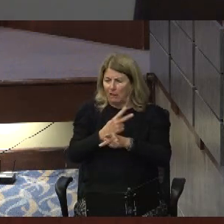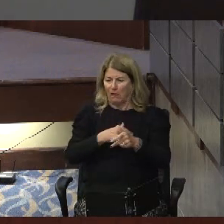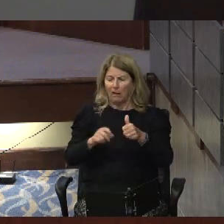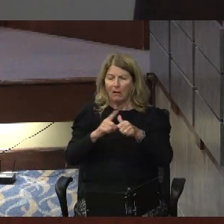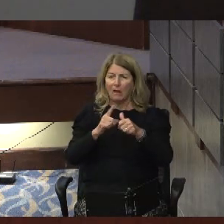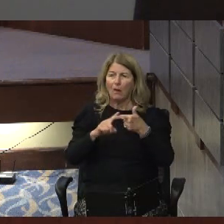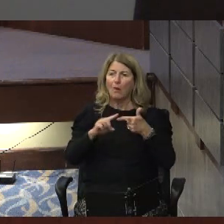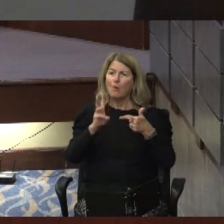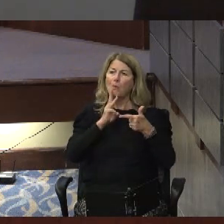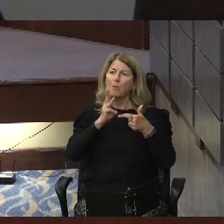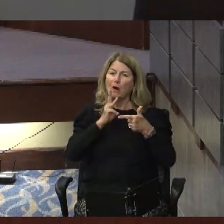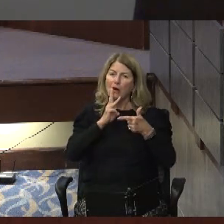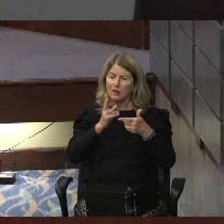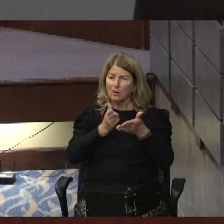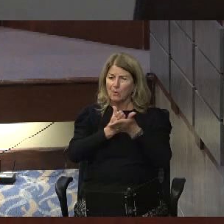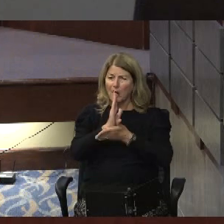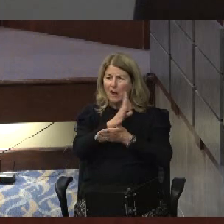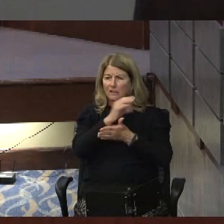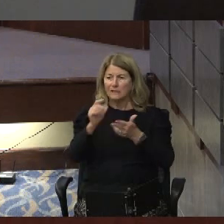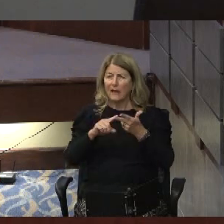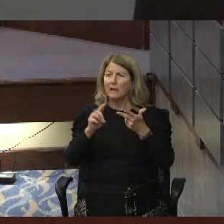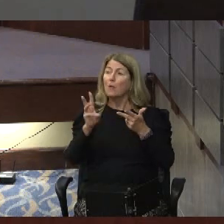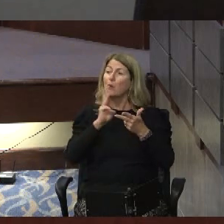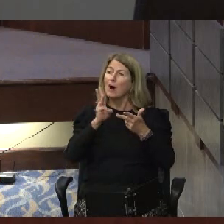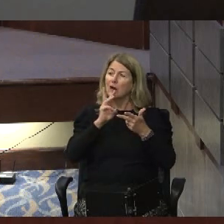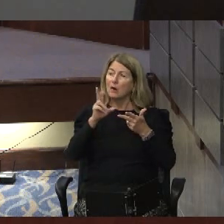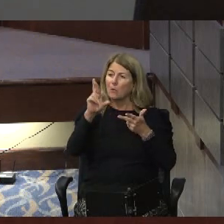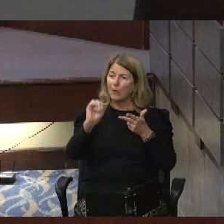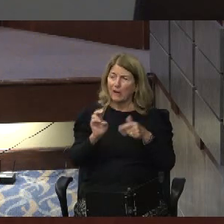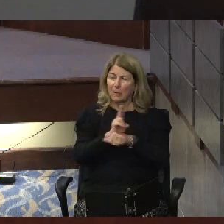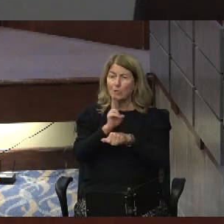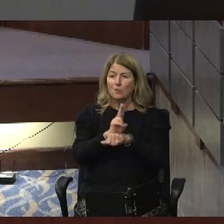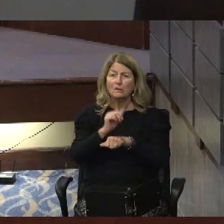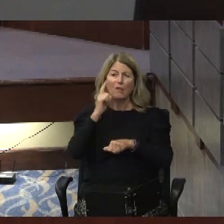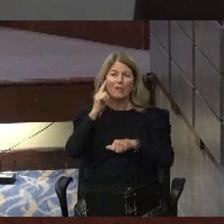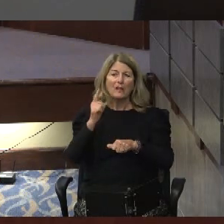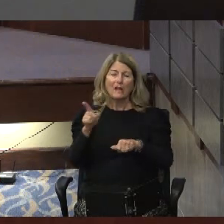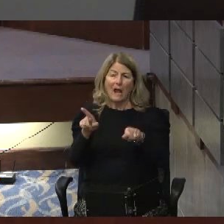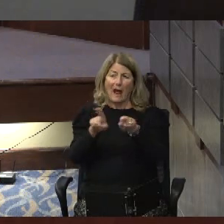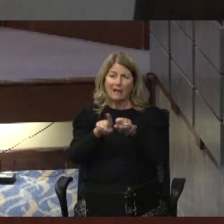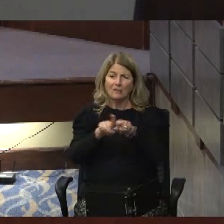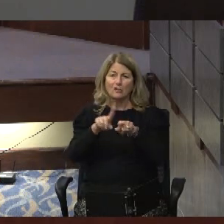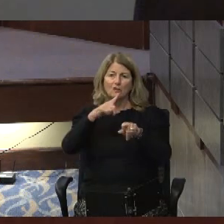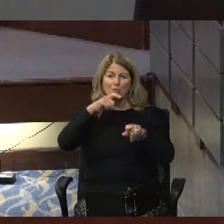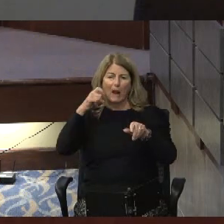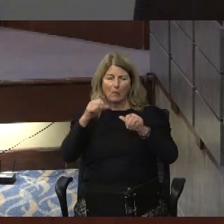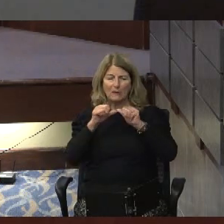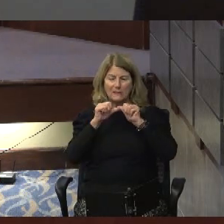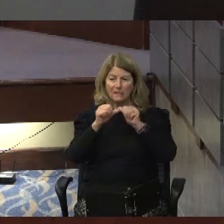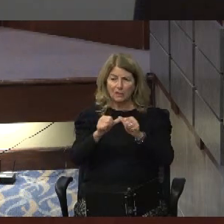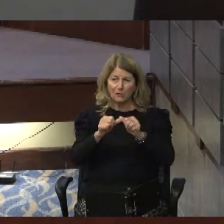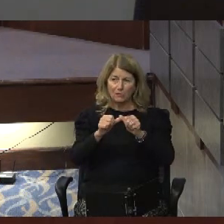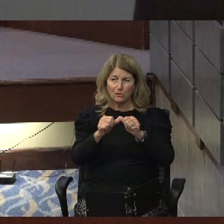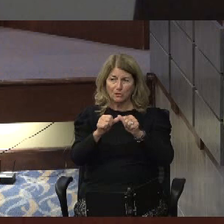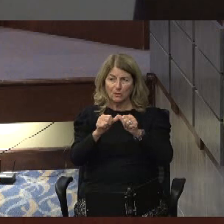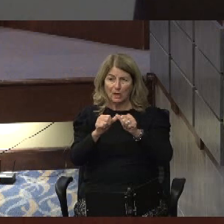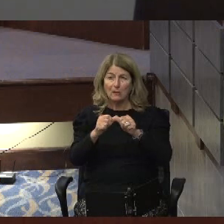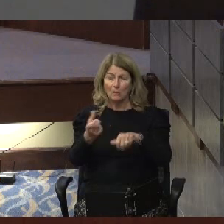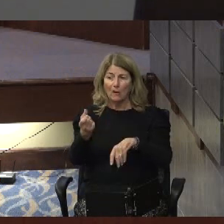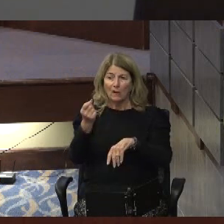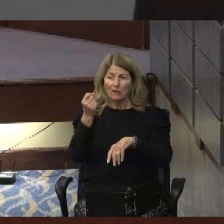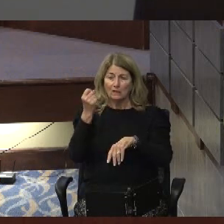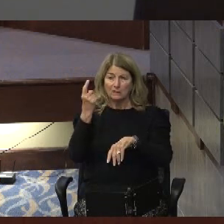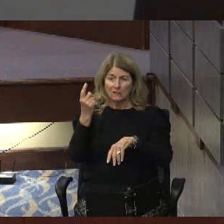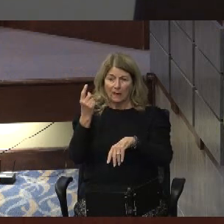mobilizing other water rights, and water reuse. And I think that's, as the drought, and everybody understands the lake level. And I think